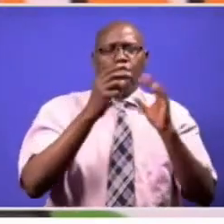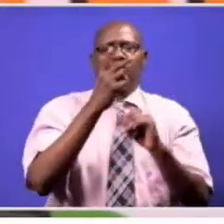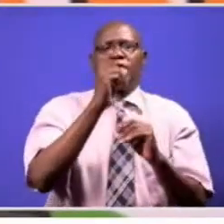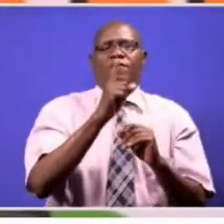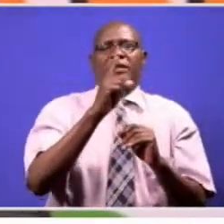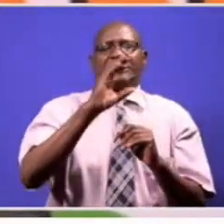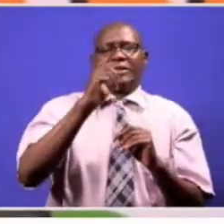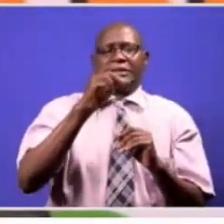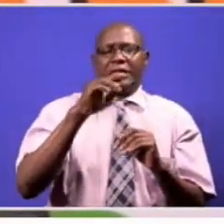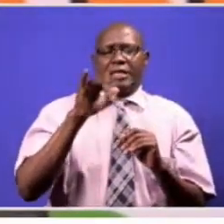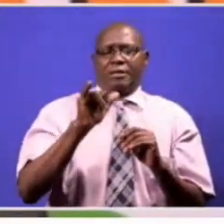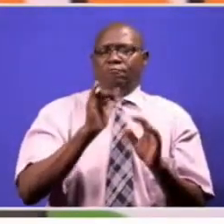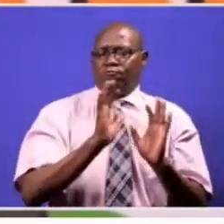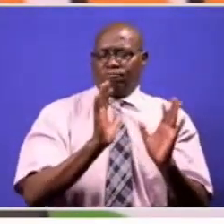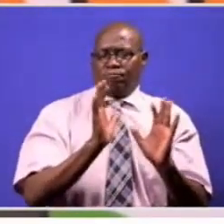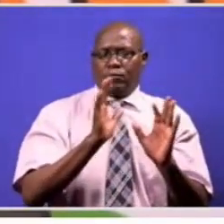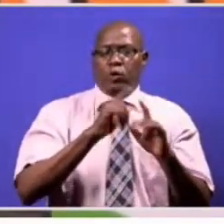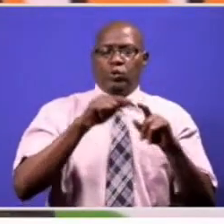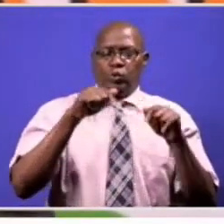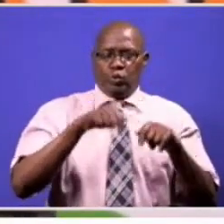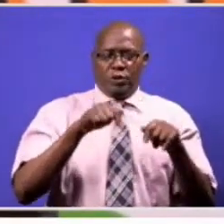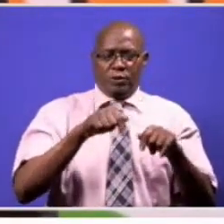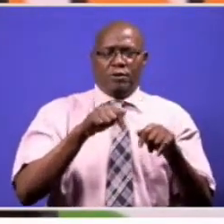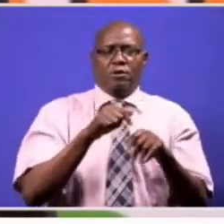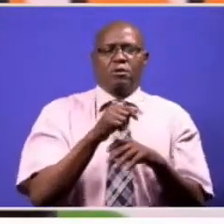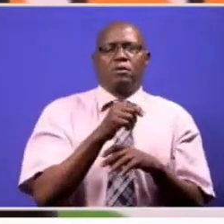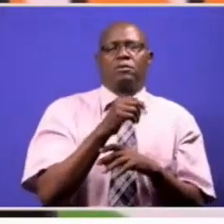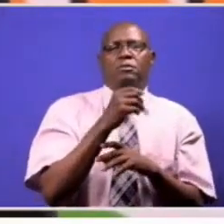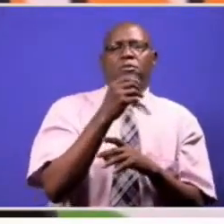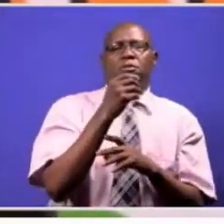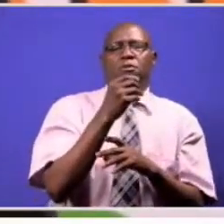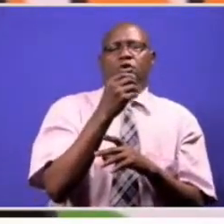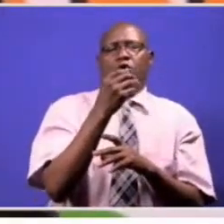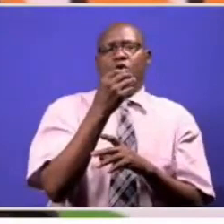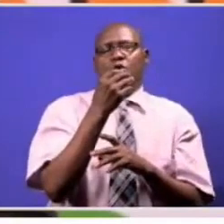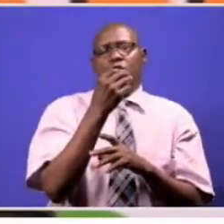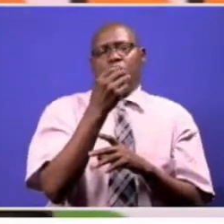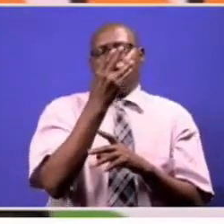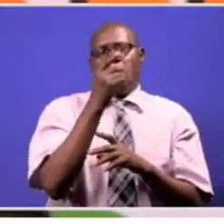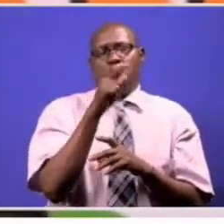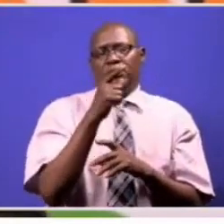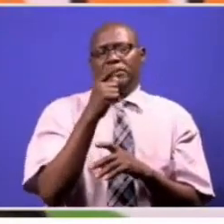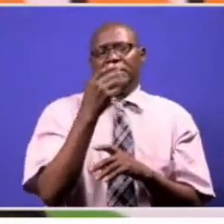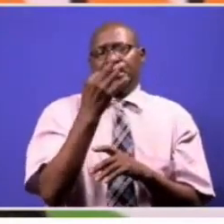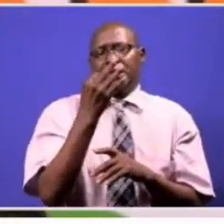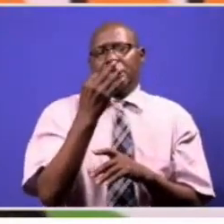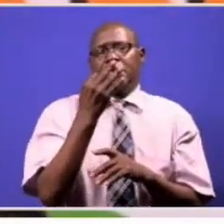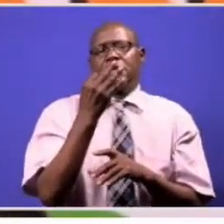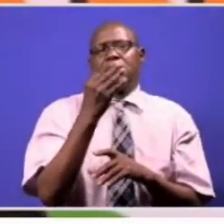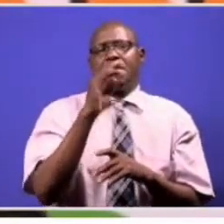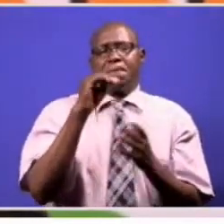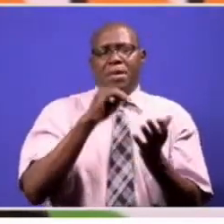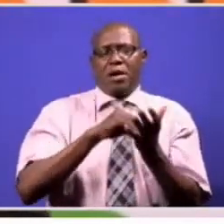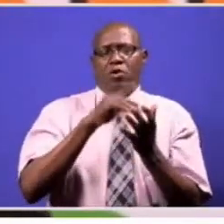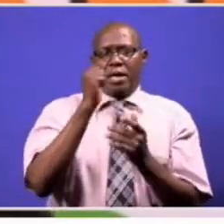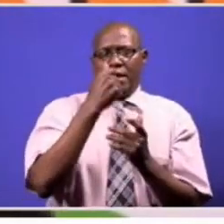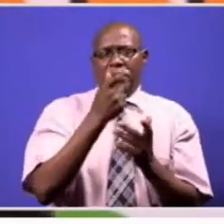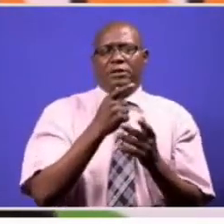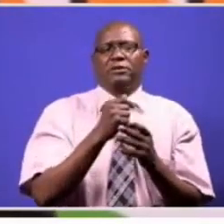Today, an estimated 4.3 million Kenyans across 23 arid and semi-arid